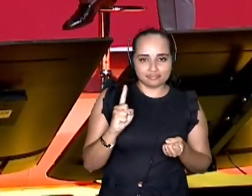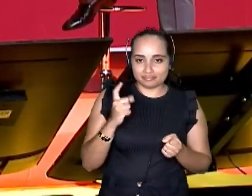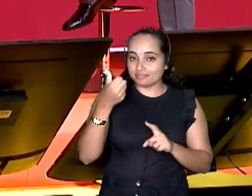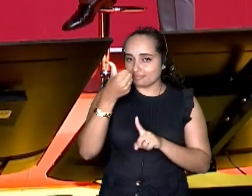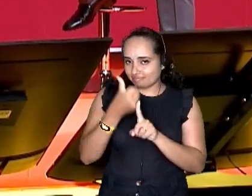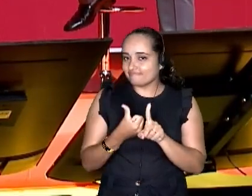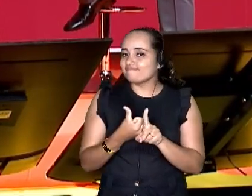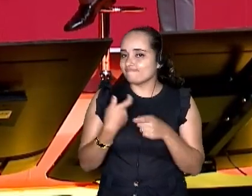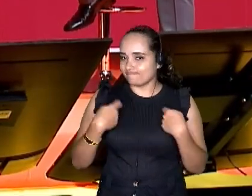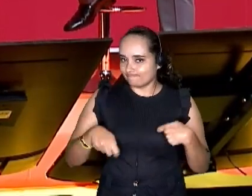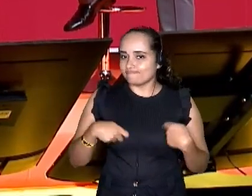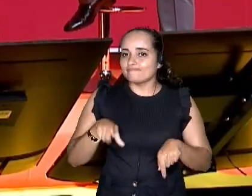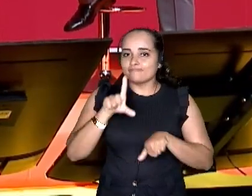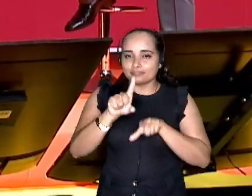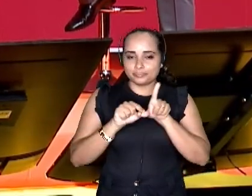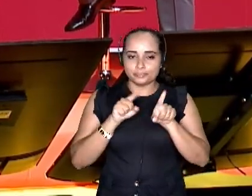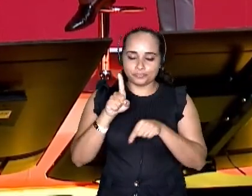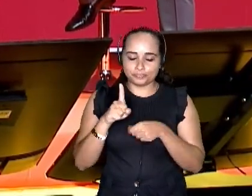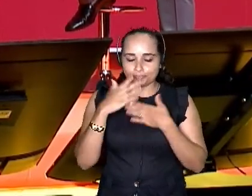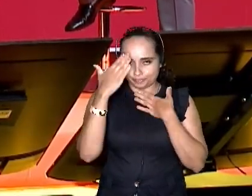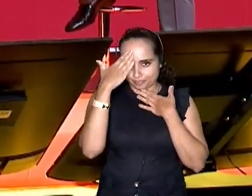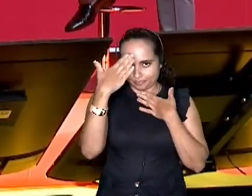Absolutely. Yeah. Thank you so much.